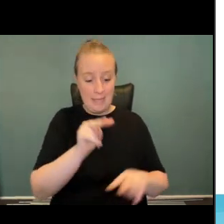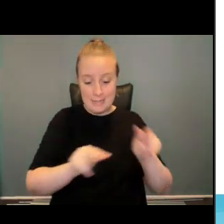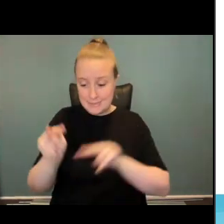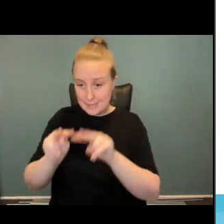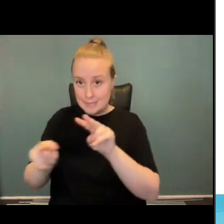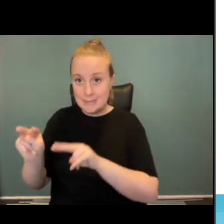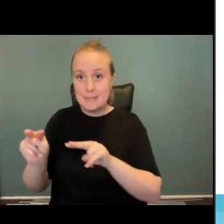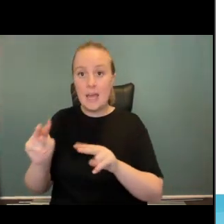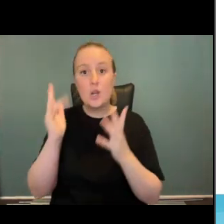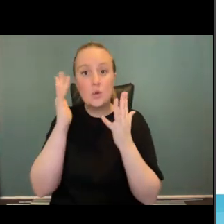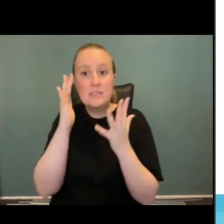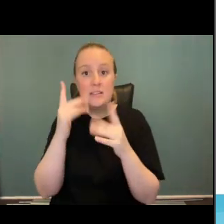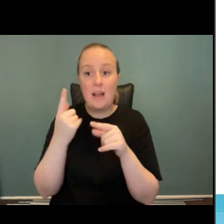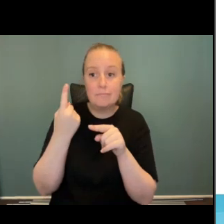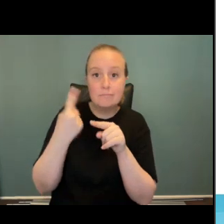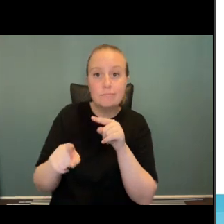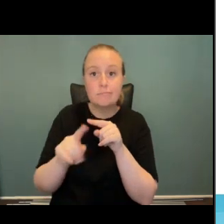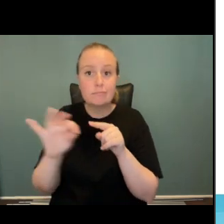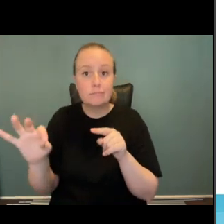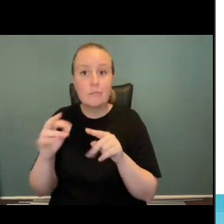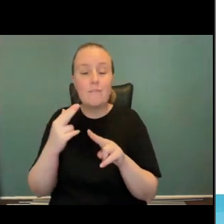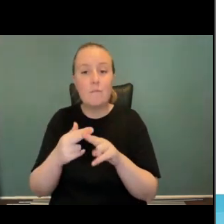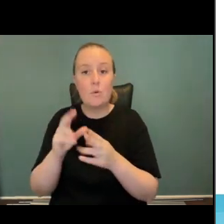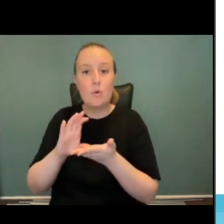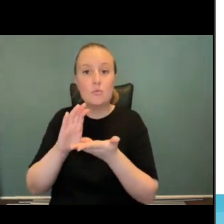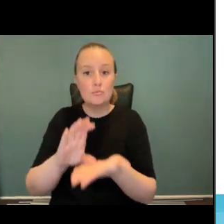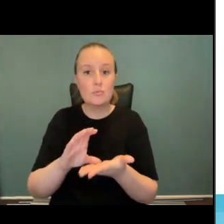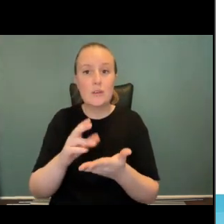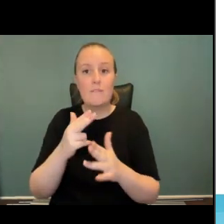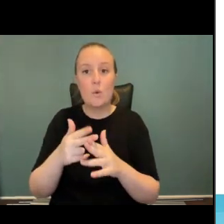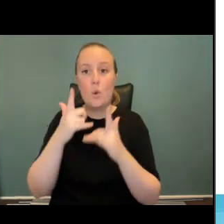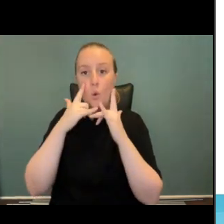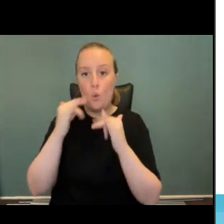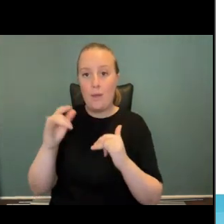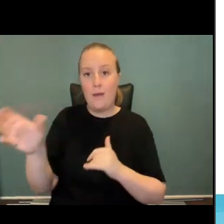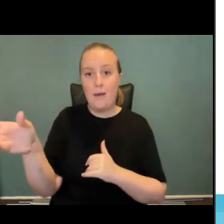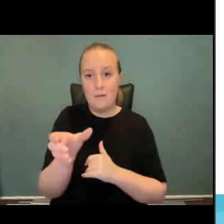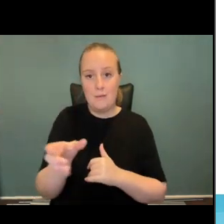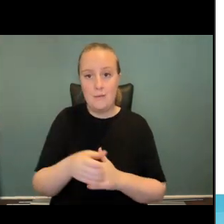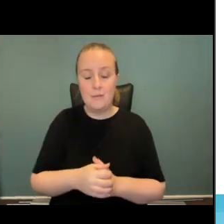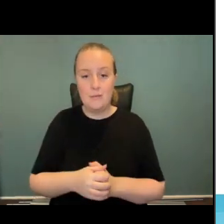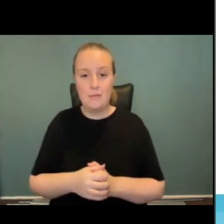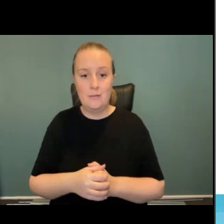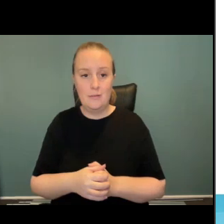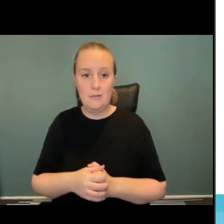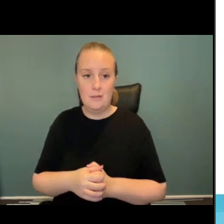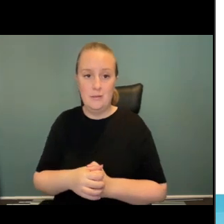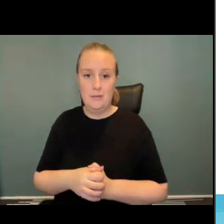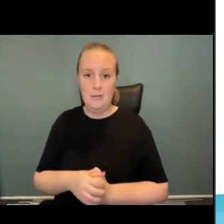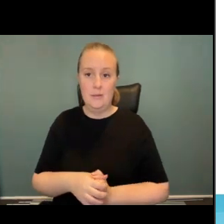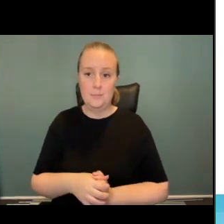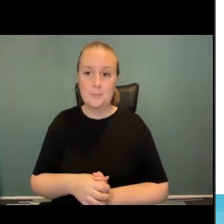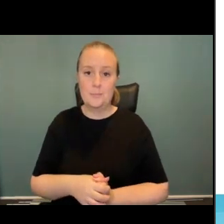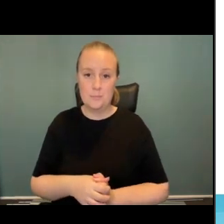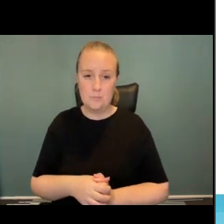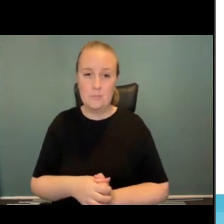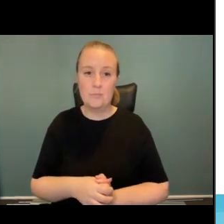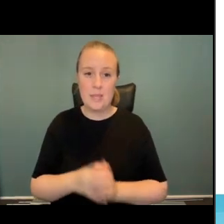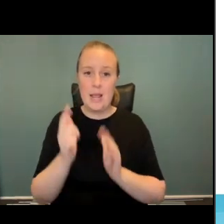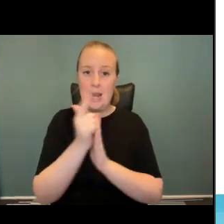Okay, so legal presumptions of paternity. So you are automatically dad if it's a child